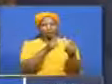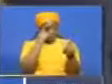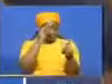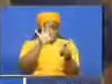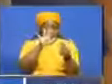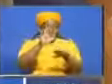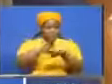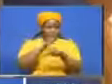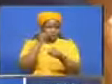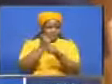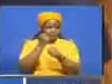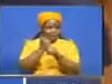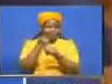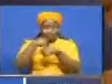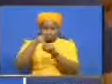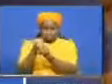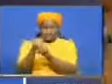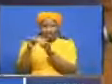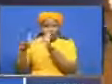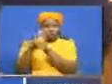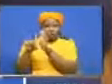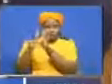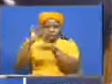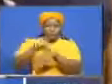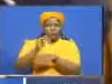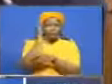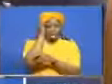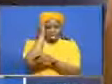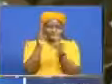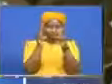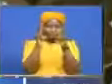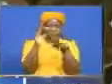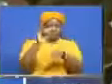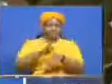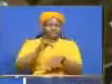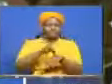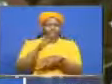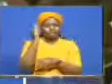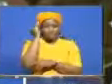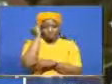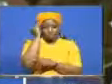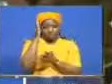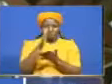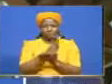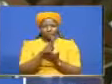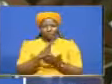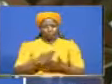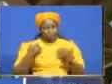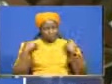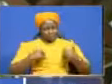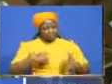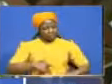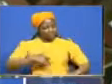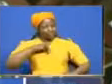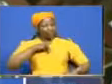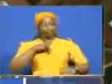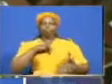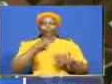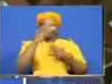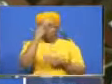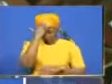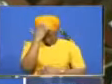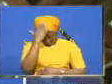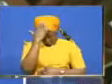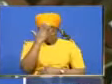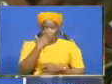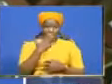exemplary legislation on issues affecting the education sector. I'm really truly humbled that the works I've